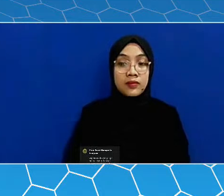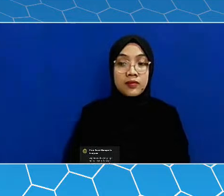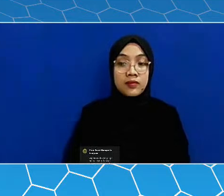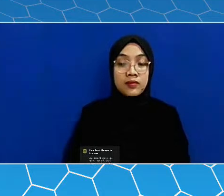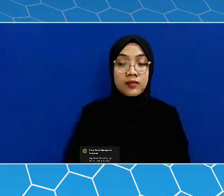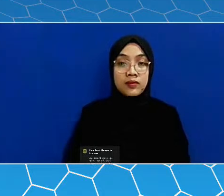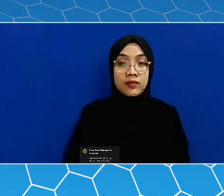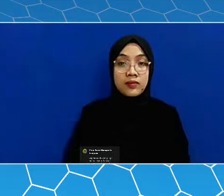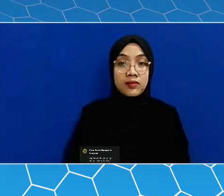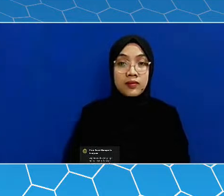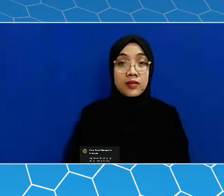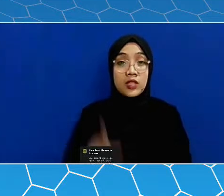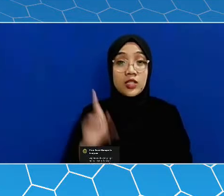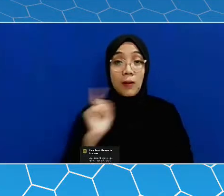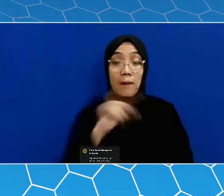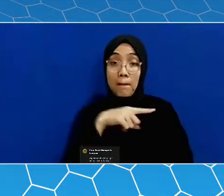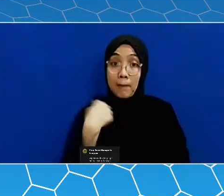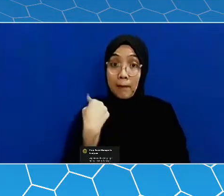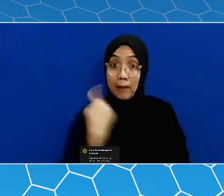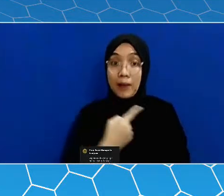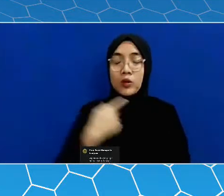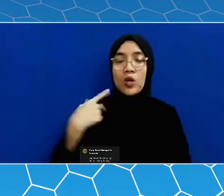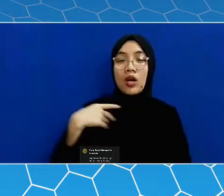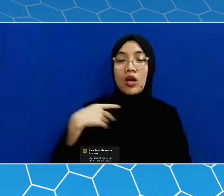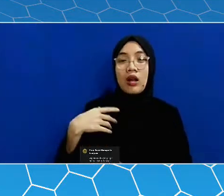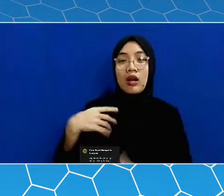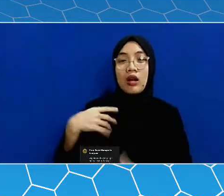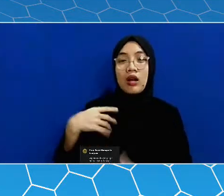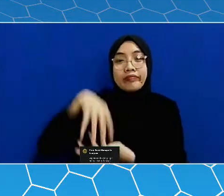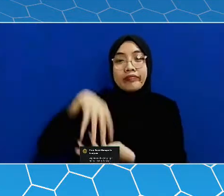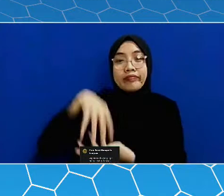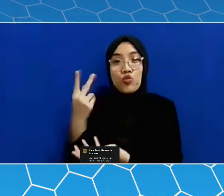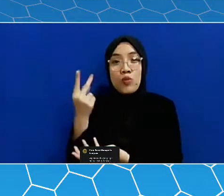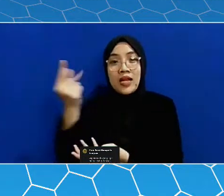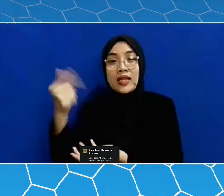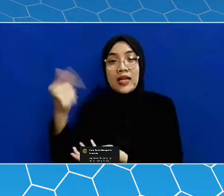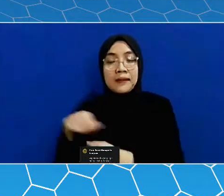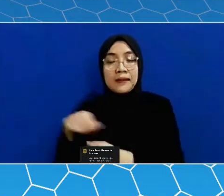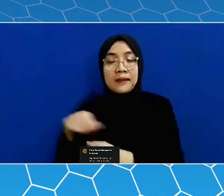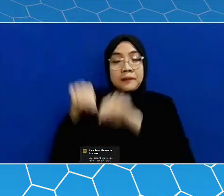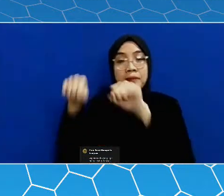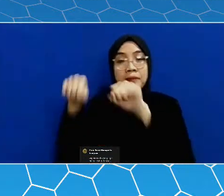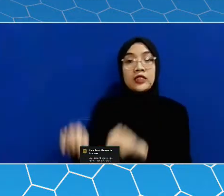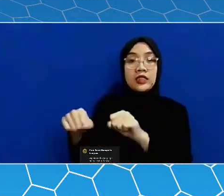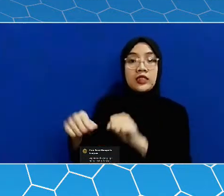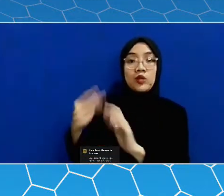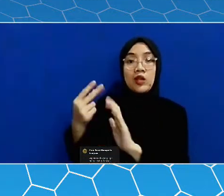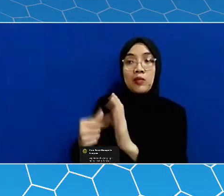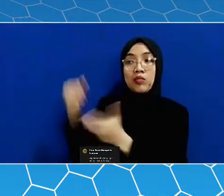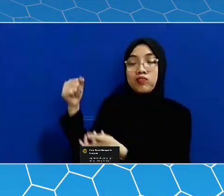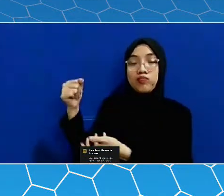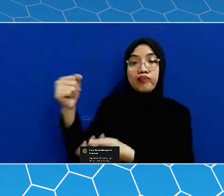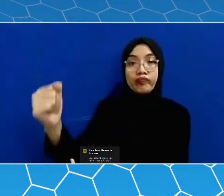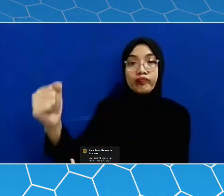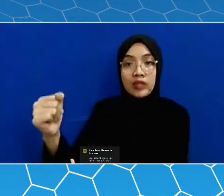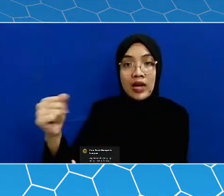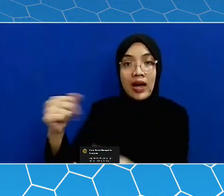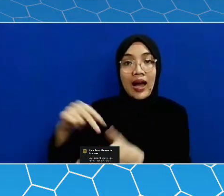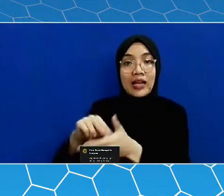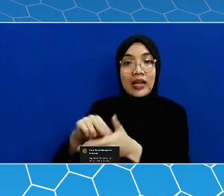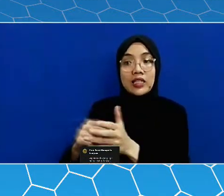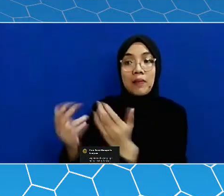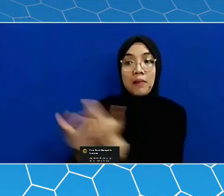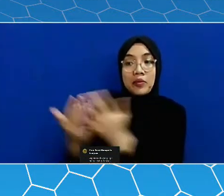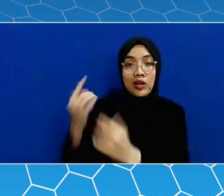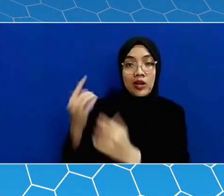public funded system, the National Health Service, obviously the public is going to benefit as well, that our taxes will